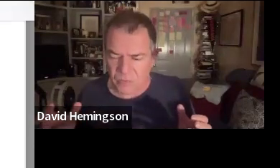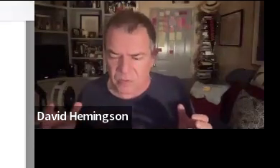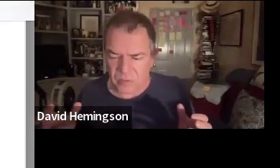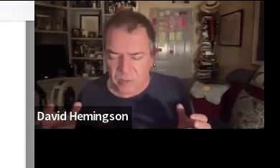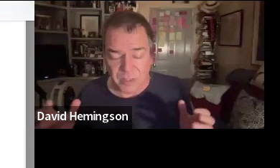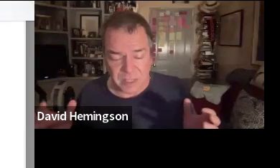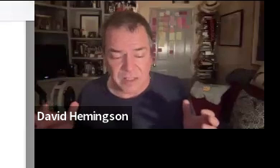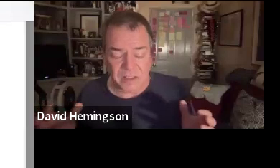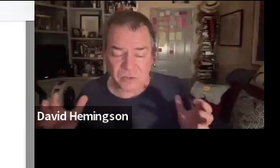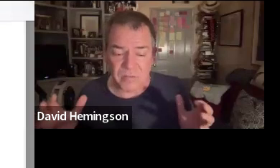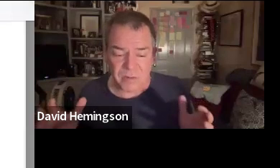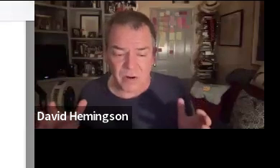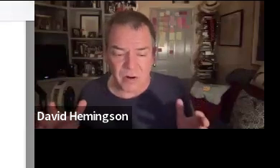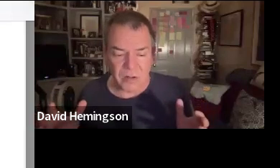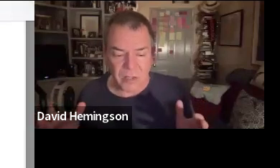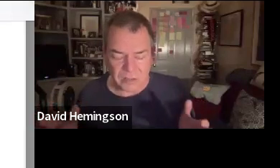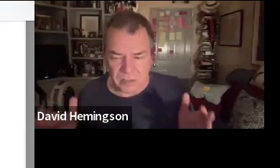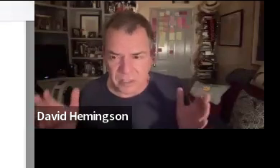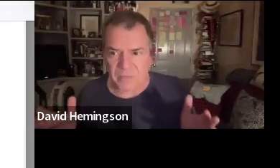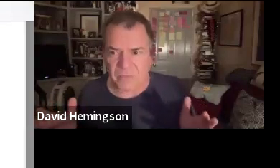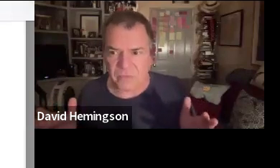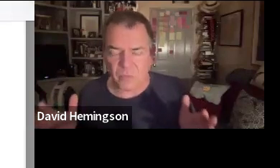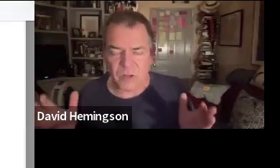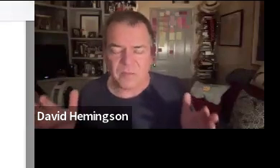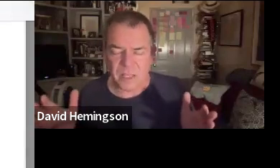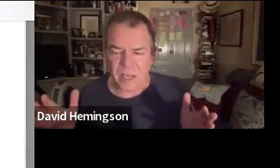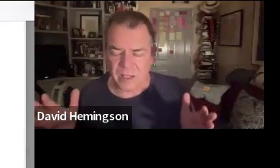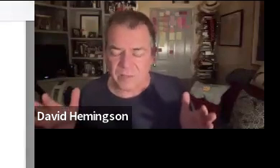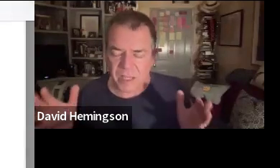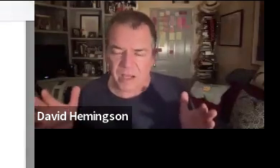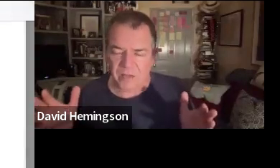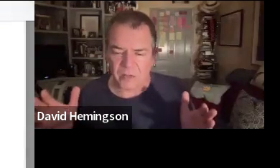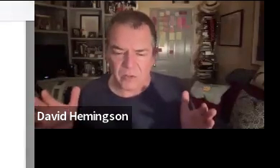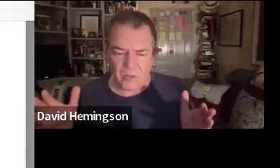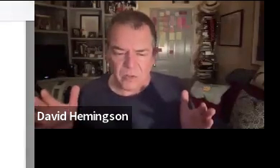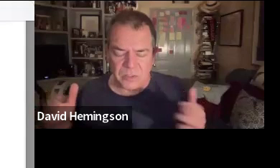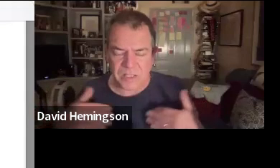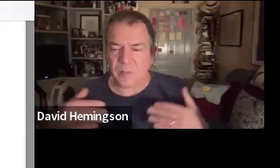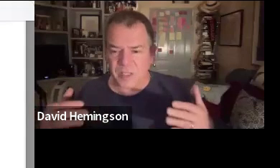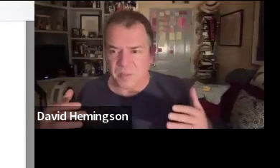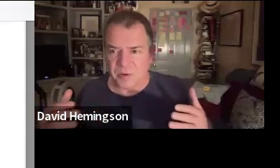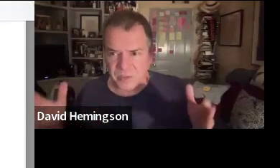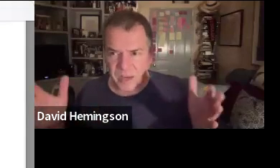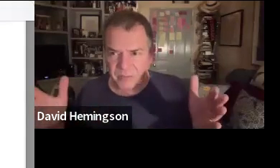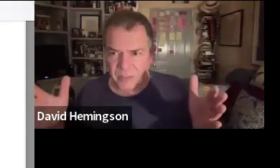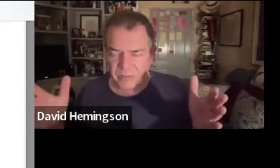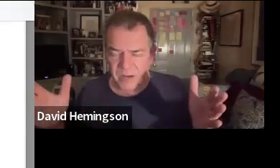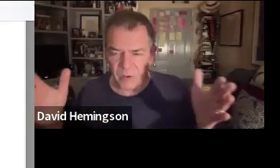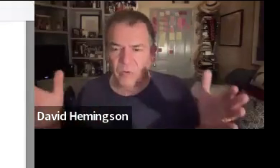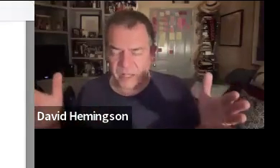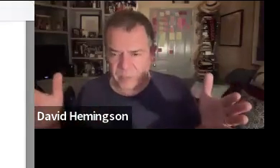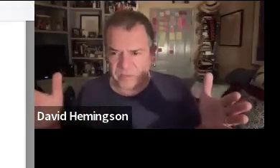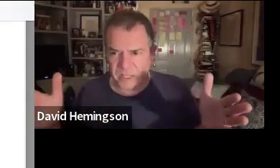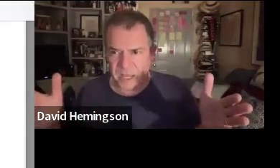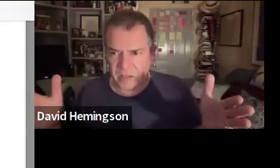how does one maintain this, and trying very hard to tell the absolute truth while giving the actor, because that's not my experience. So I have